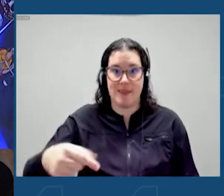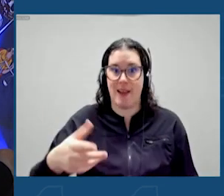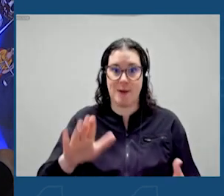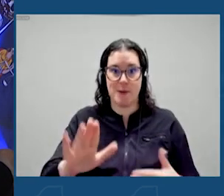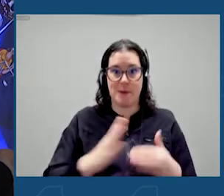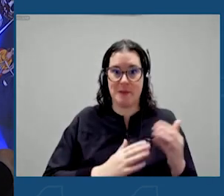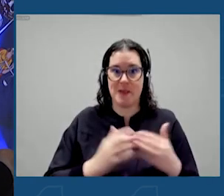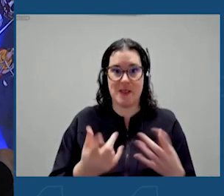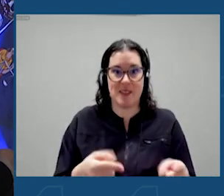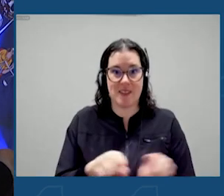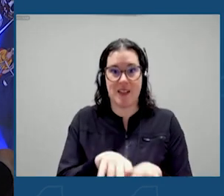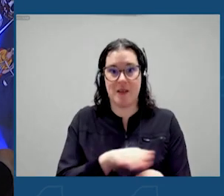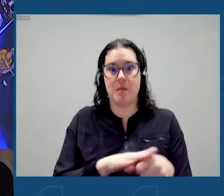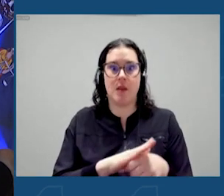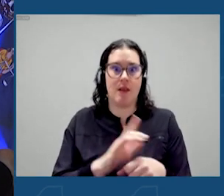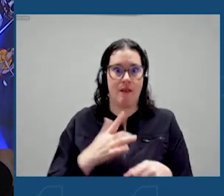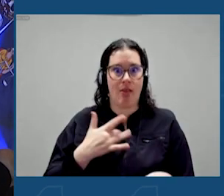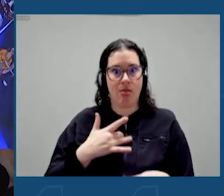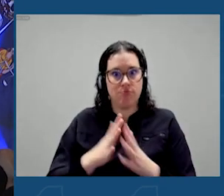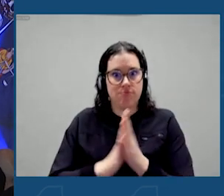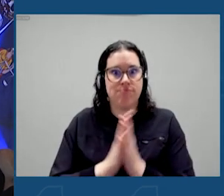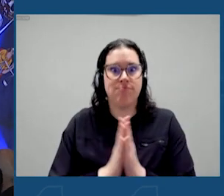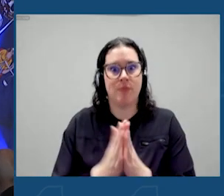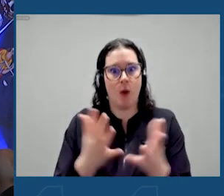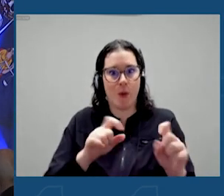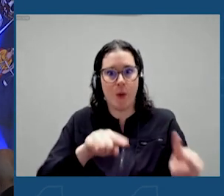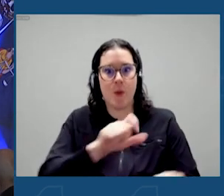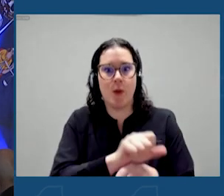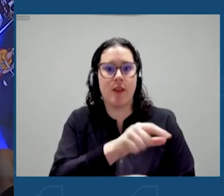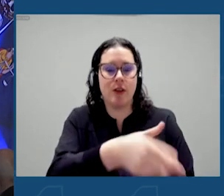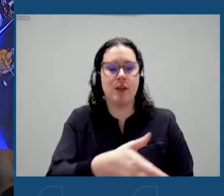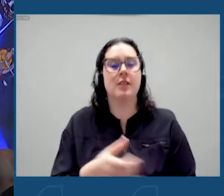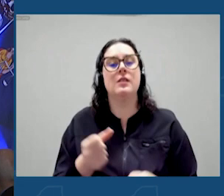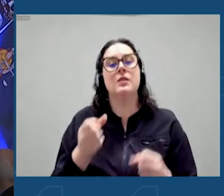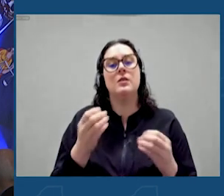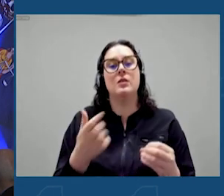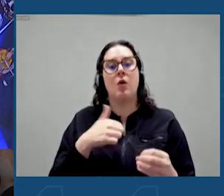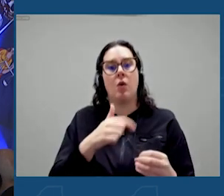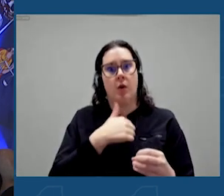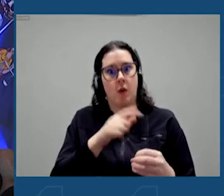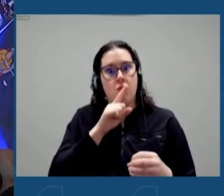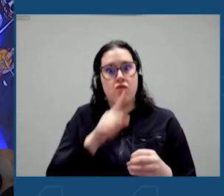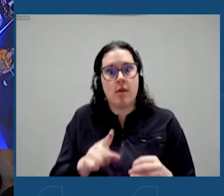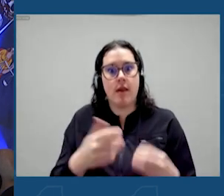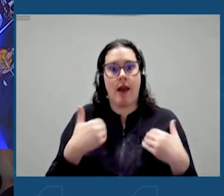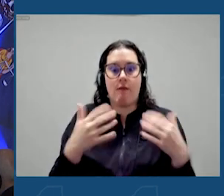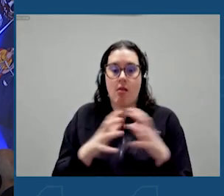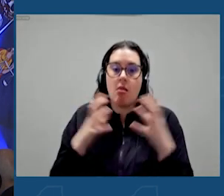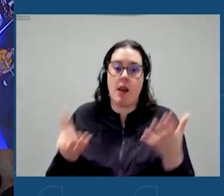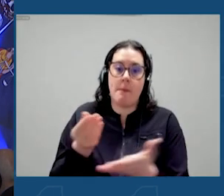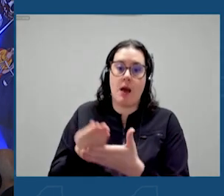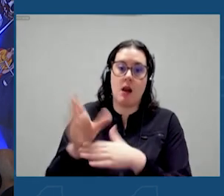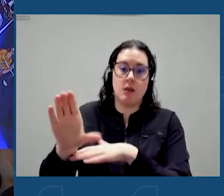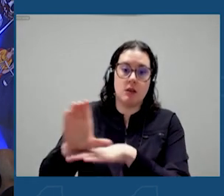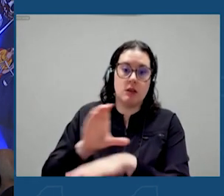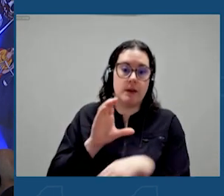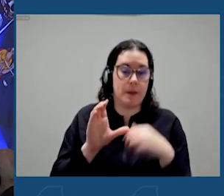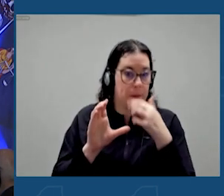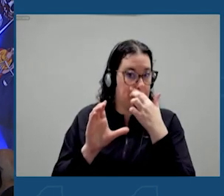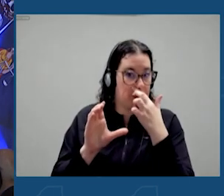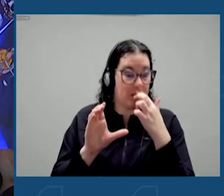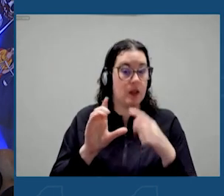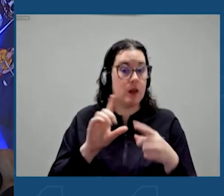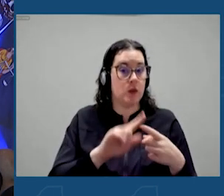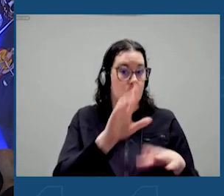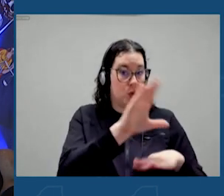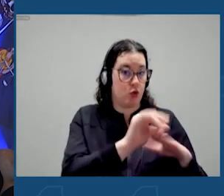it's just a real incentive. And we were able to get a substantial amount of money to decrease the